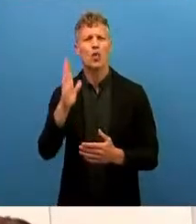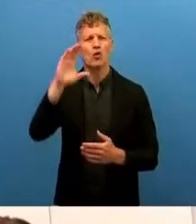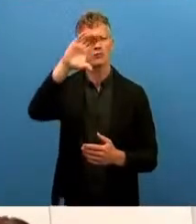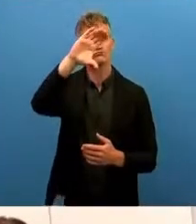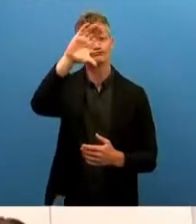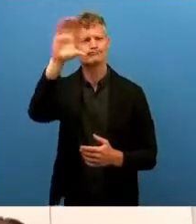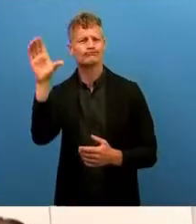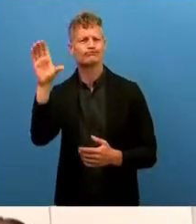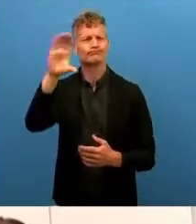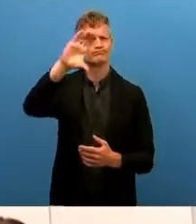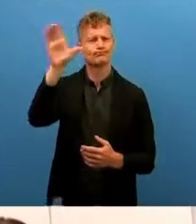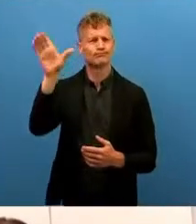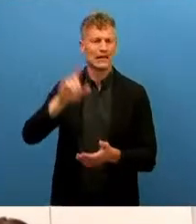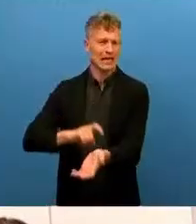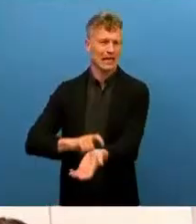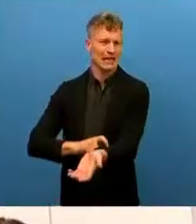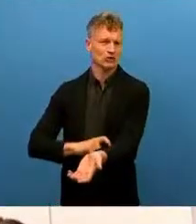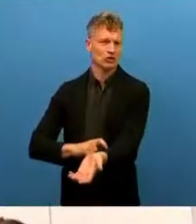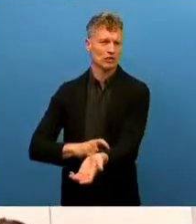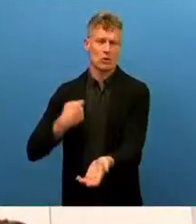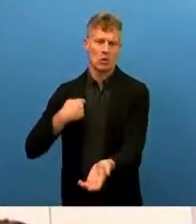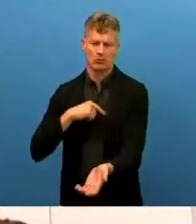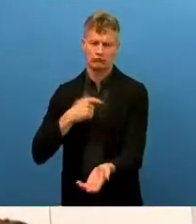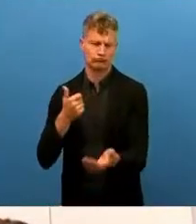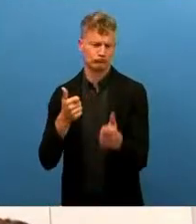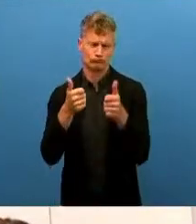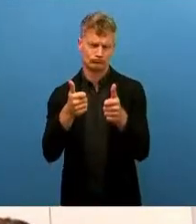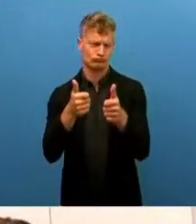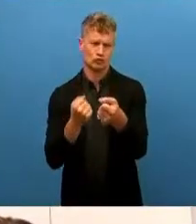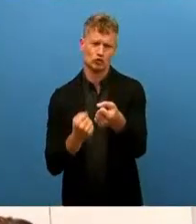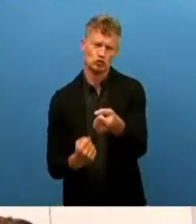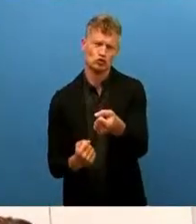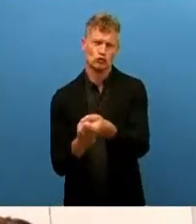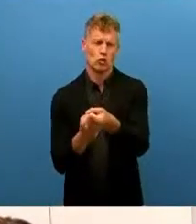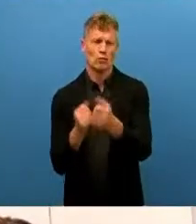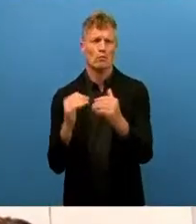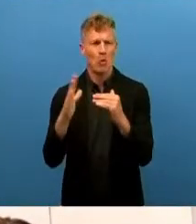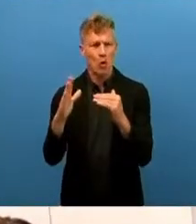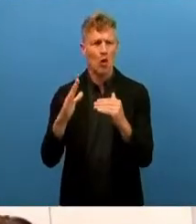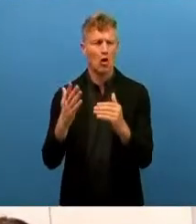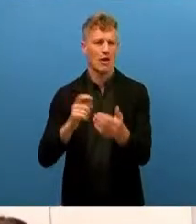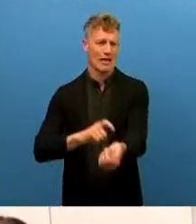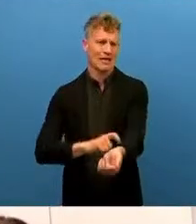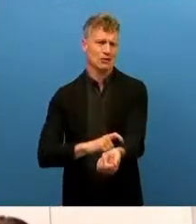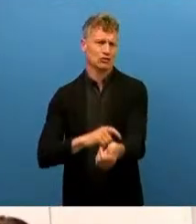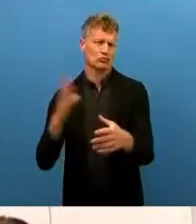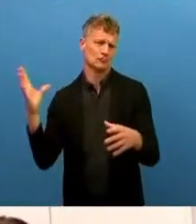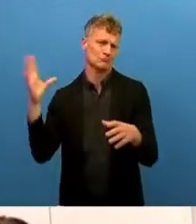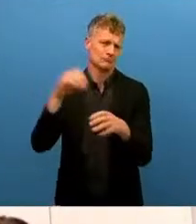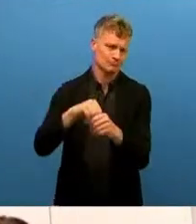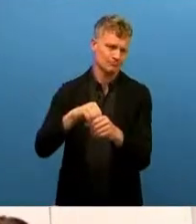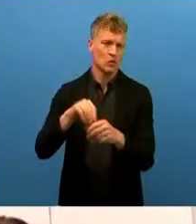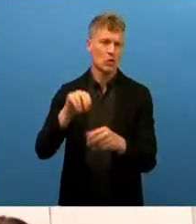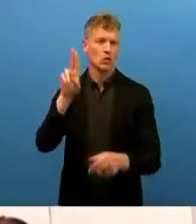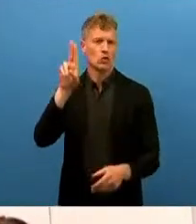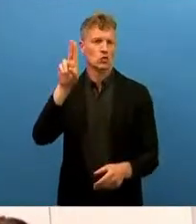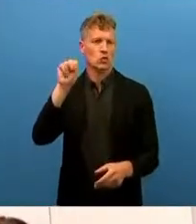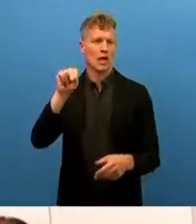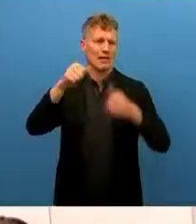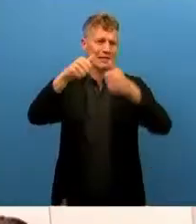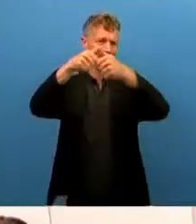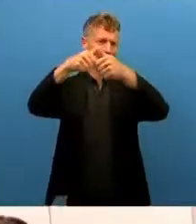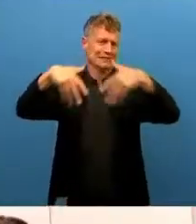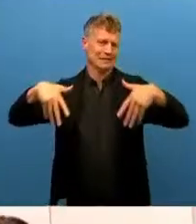strongly support the initiative to enhance the participation of indigenous peoples in the United Nations